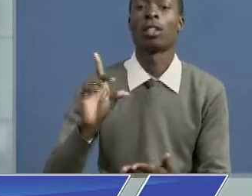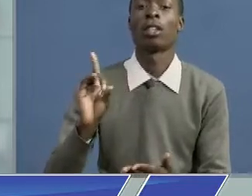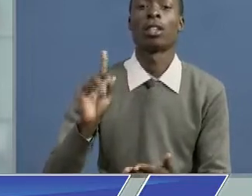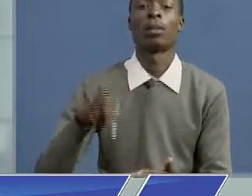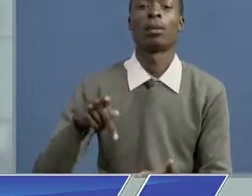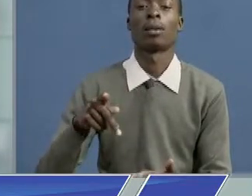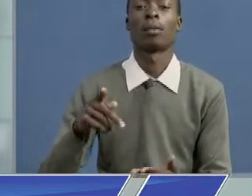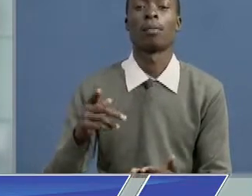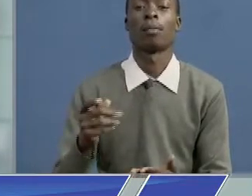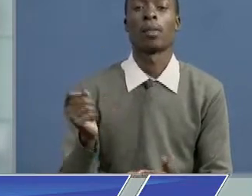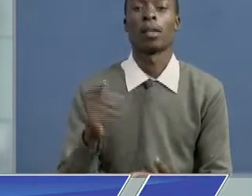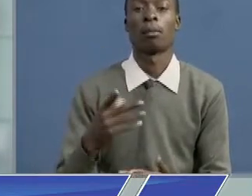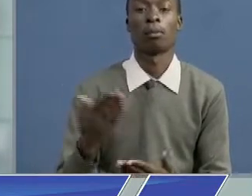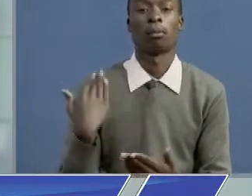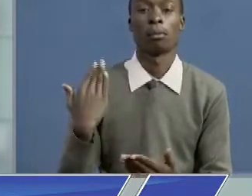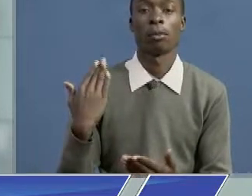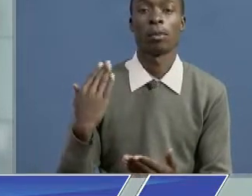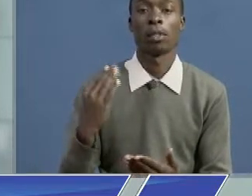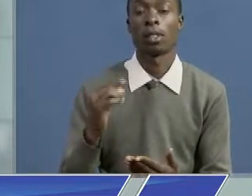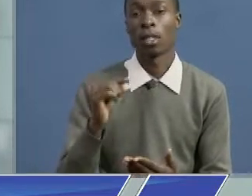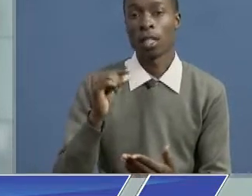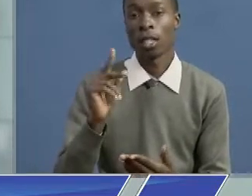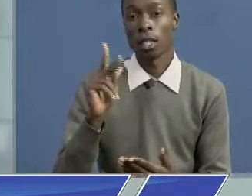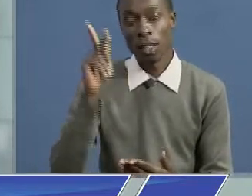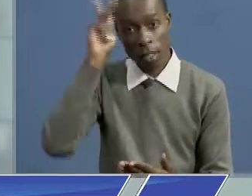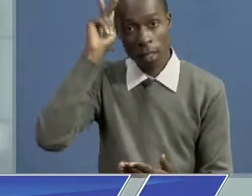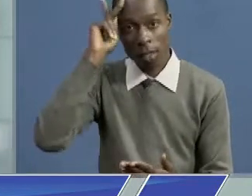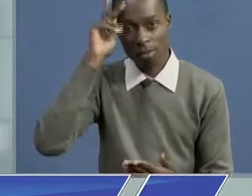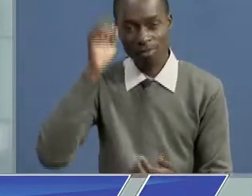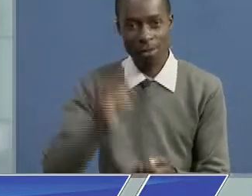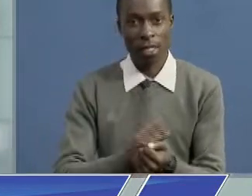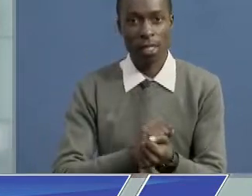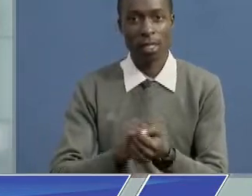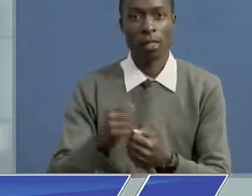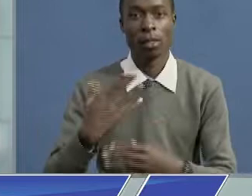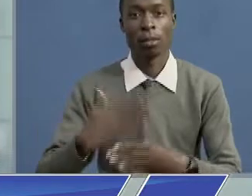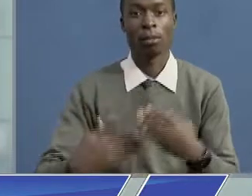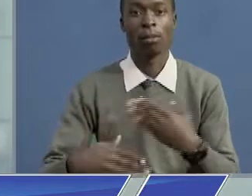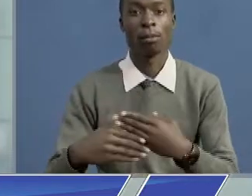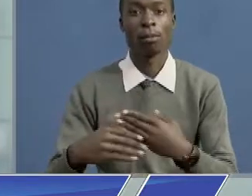few months after Kiambu County government demolished small business structures in the county.